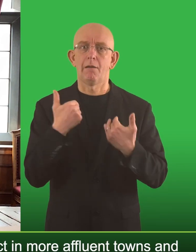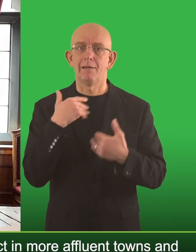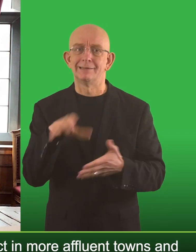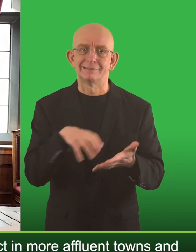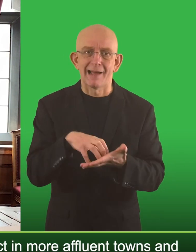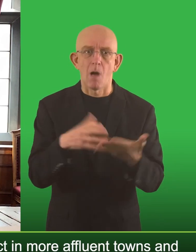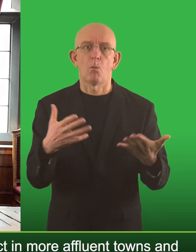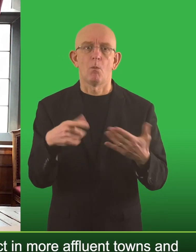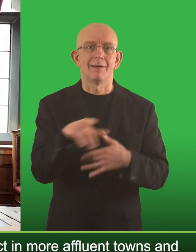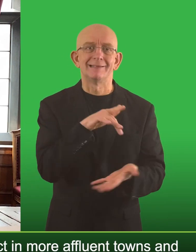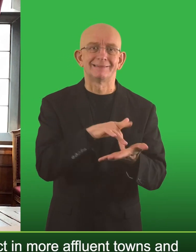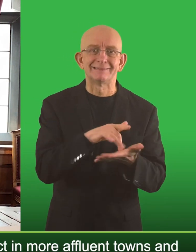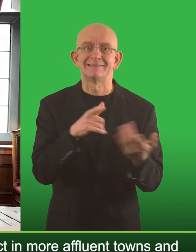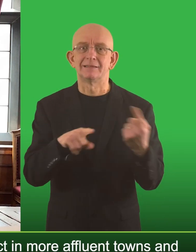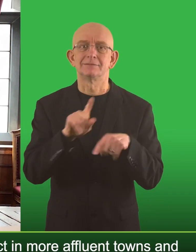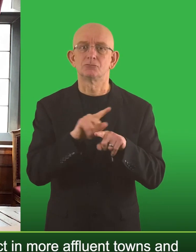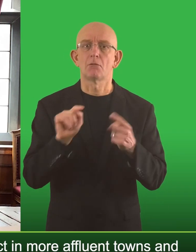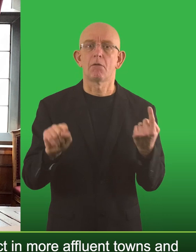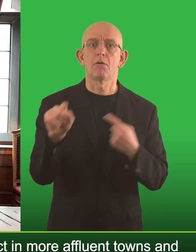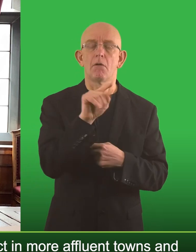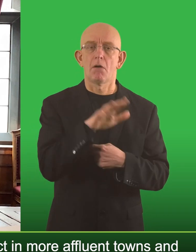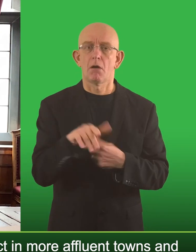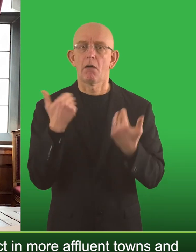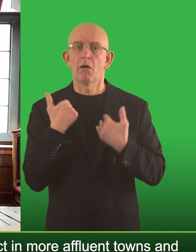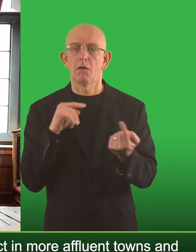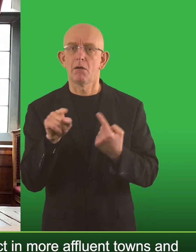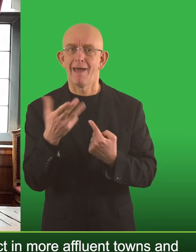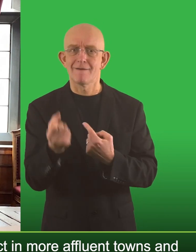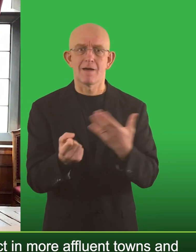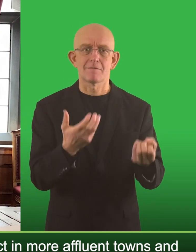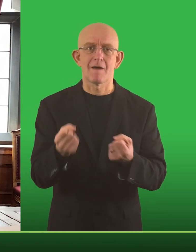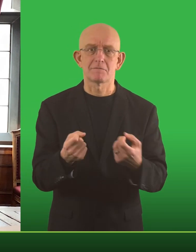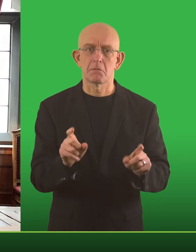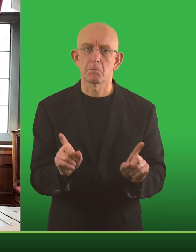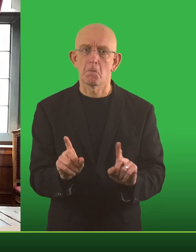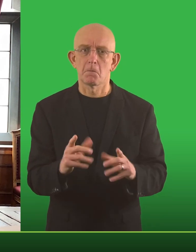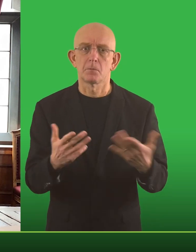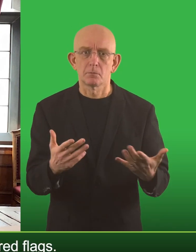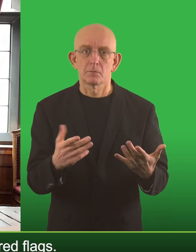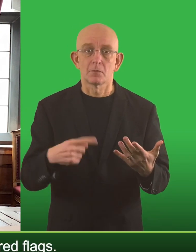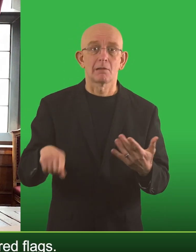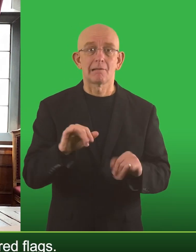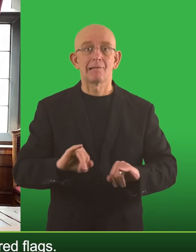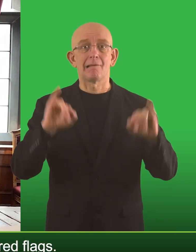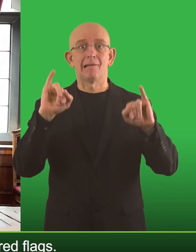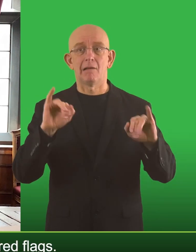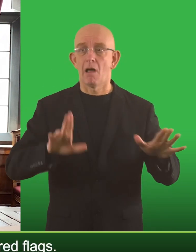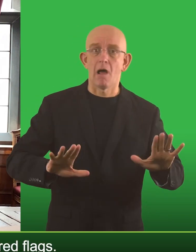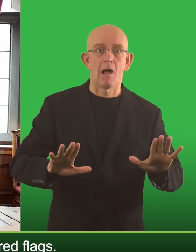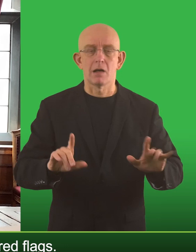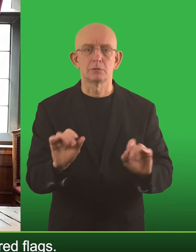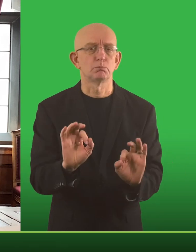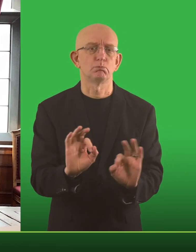a greater impact in more affluent towns and more affluent cities, and probably within that more affluent parts of the city. There are no